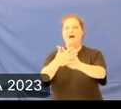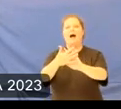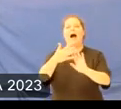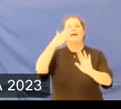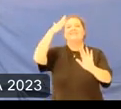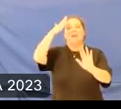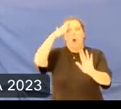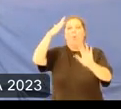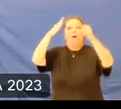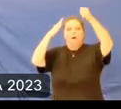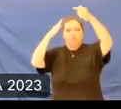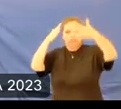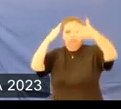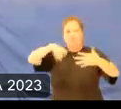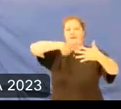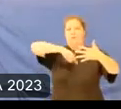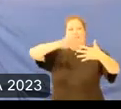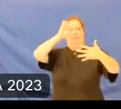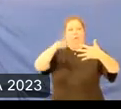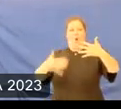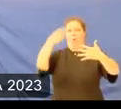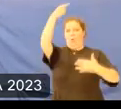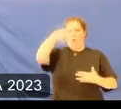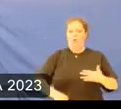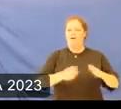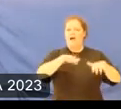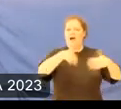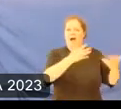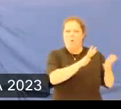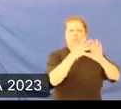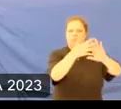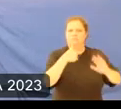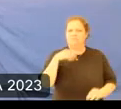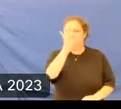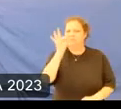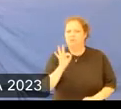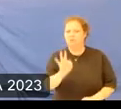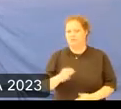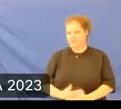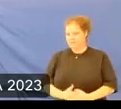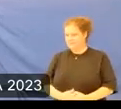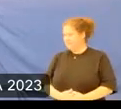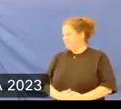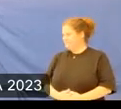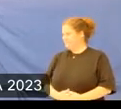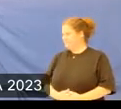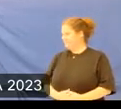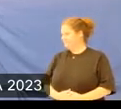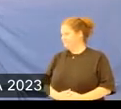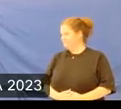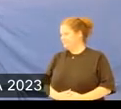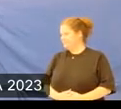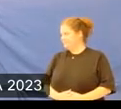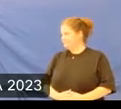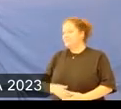be, the only answer that I know, is by seeing where our current understanding sort of bumps up against the